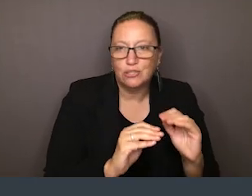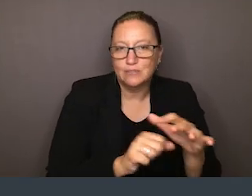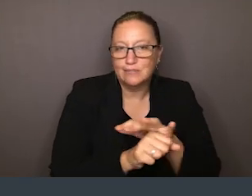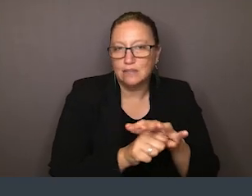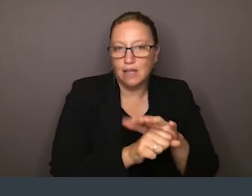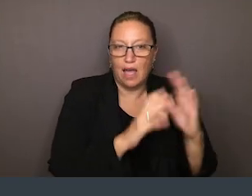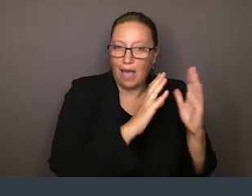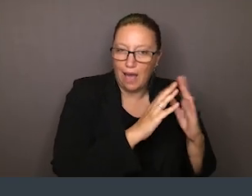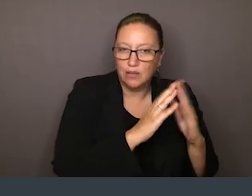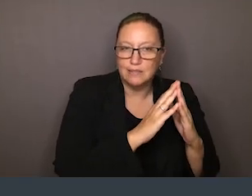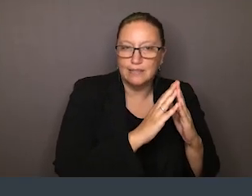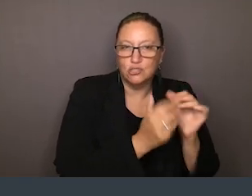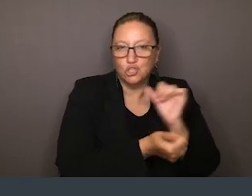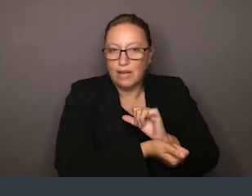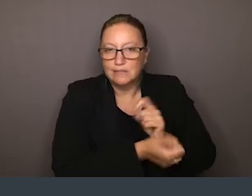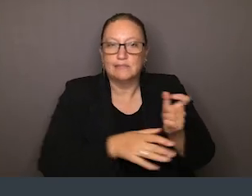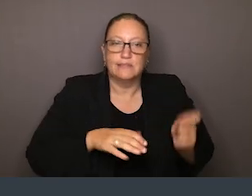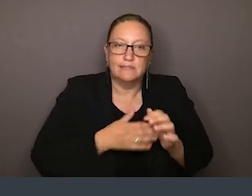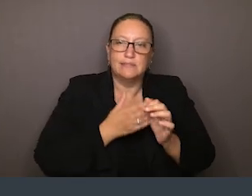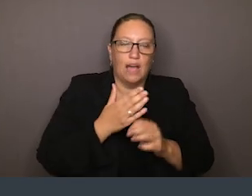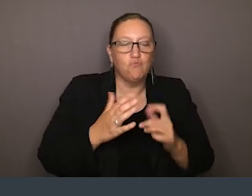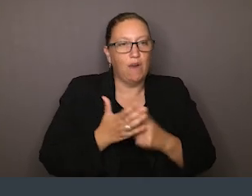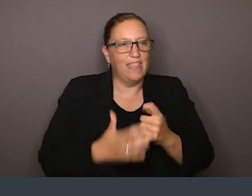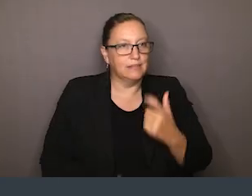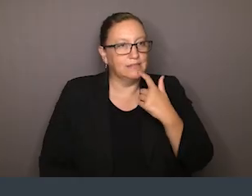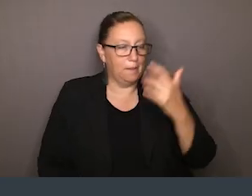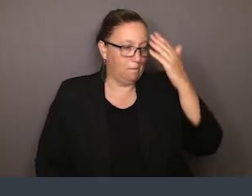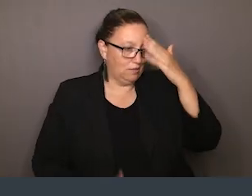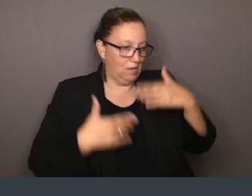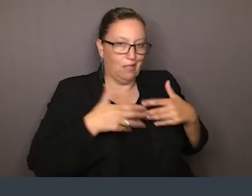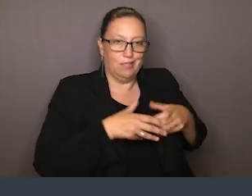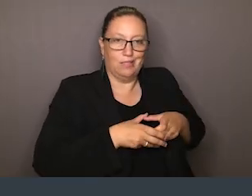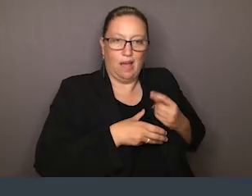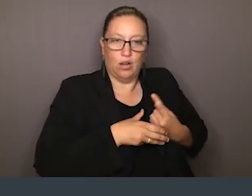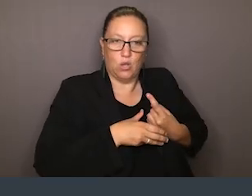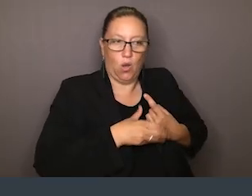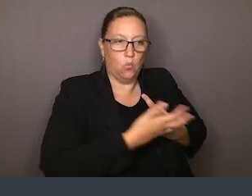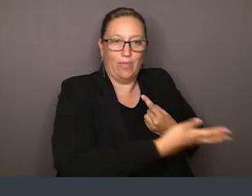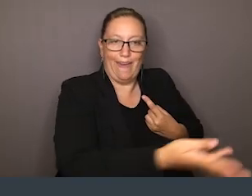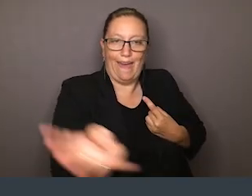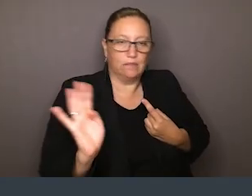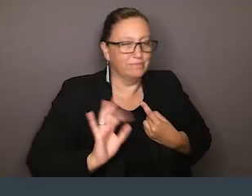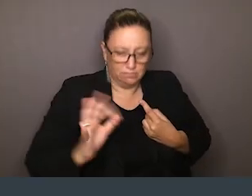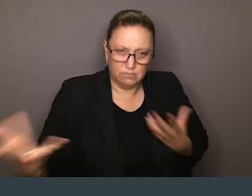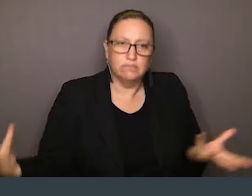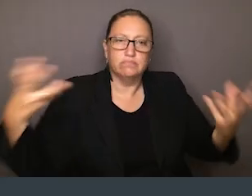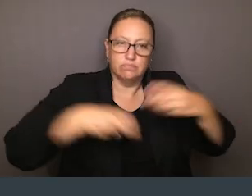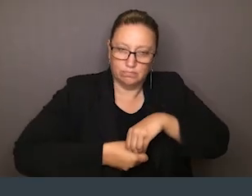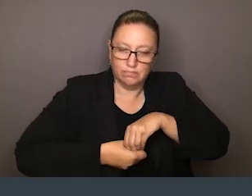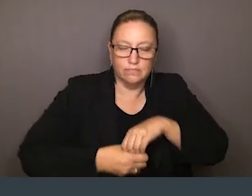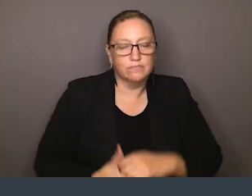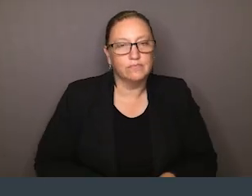education sector, housing, justice, and so on, rather than seeing mental health in isolation.